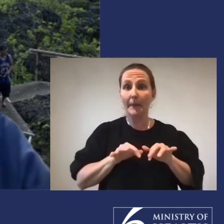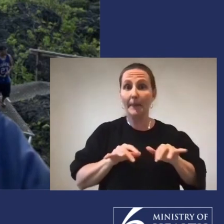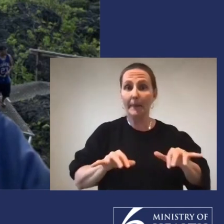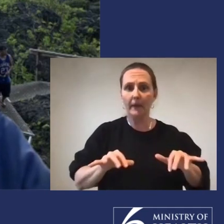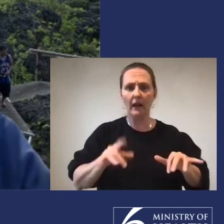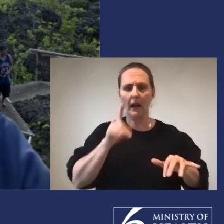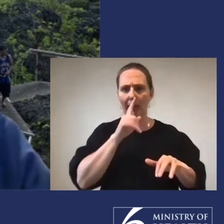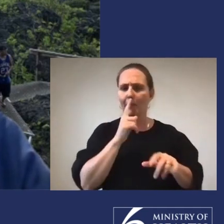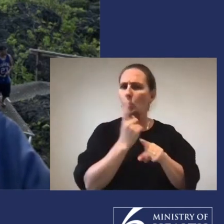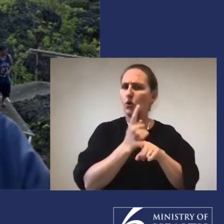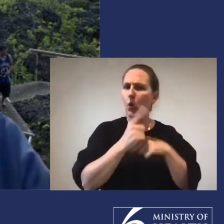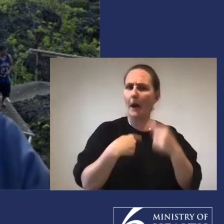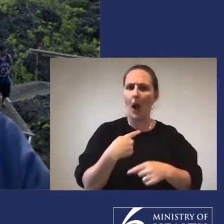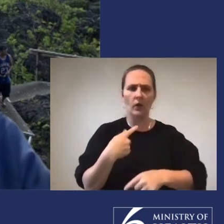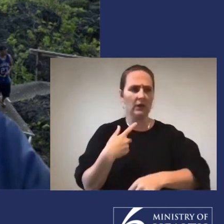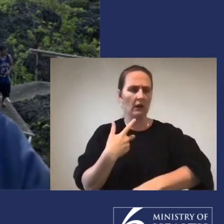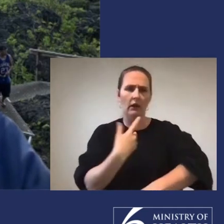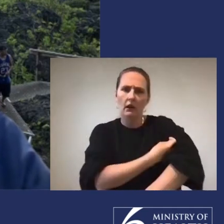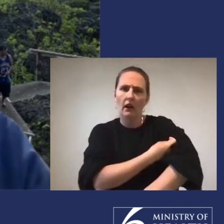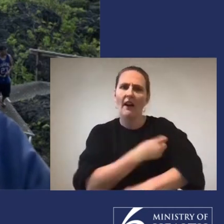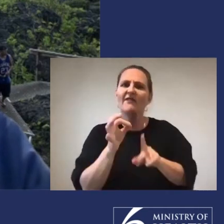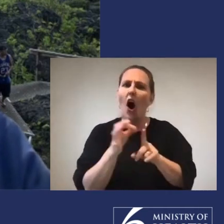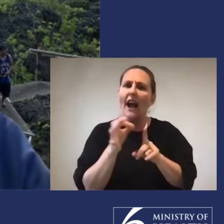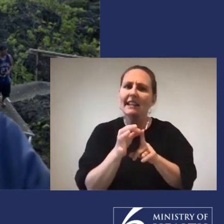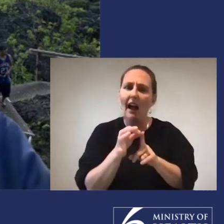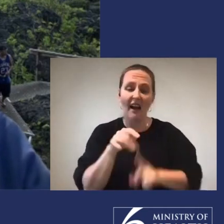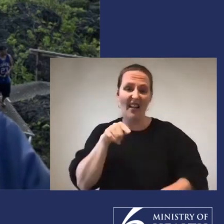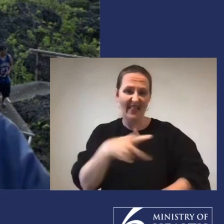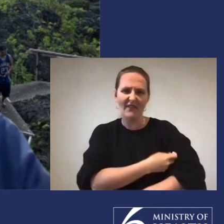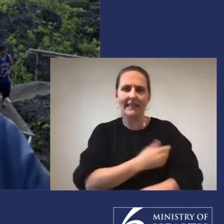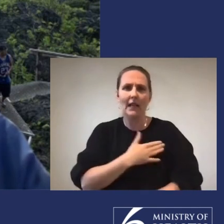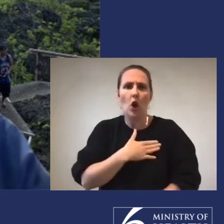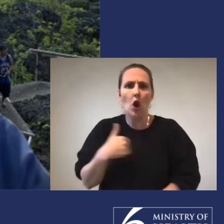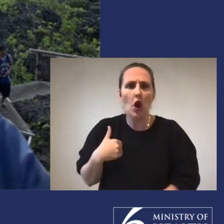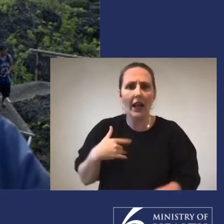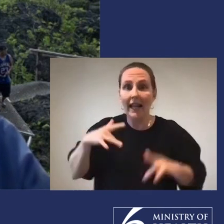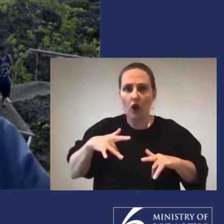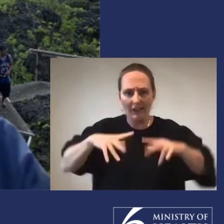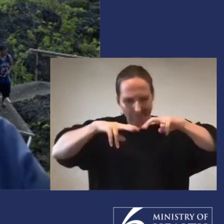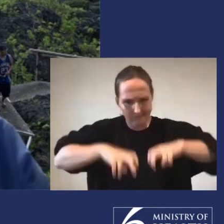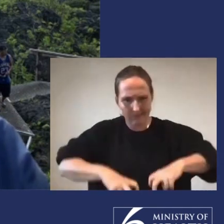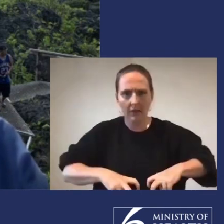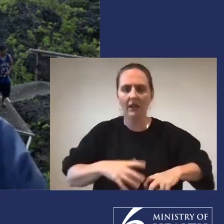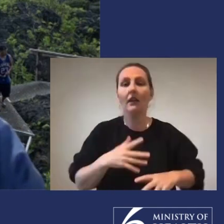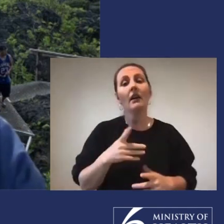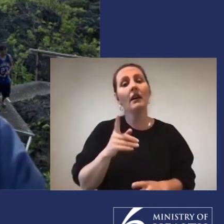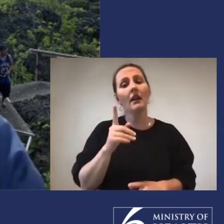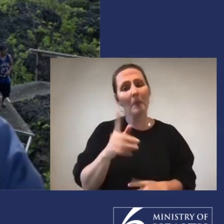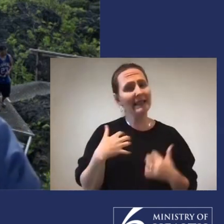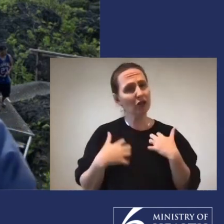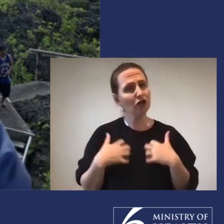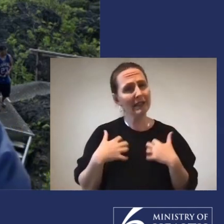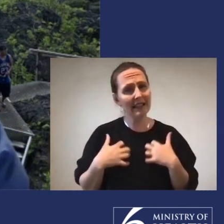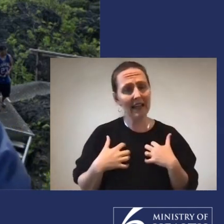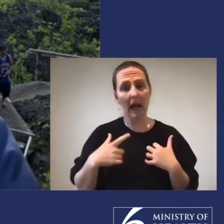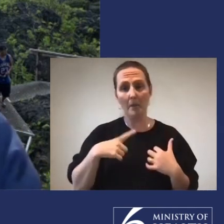really quite early and there wasn't a lot of information about it. And it was interesting because we had, you know, a lot of us Pacific people, we do a lot of